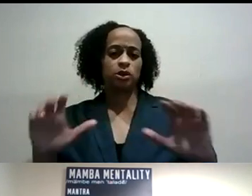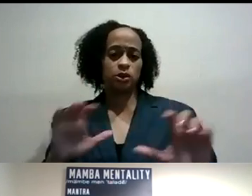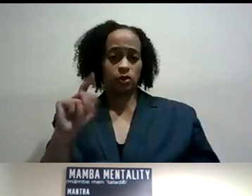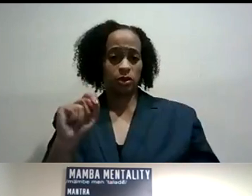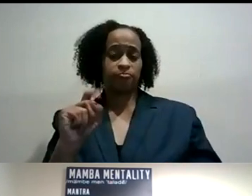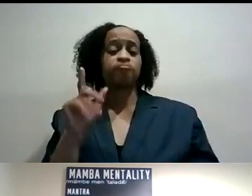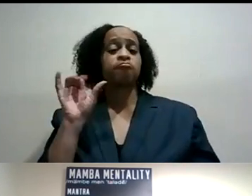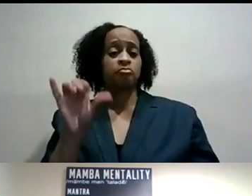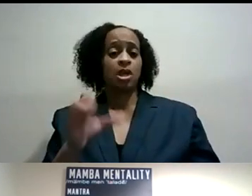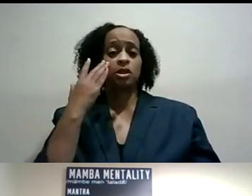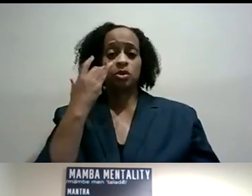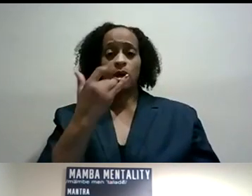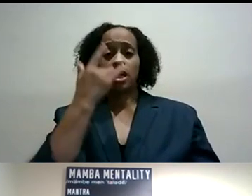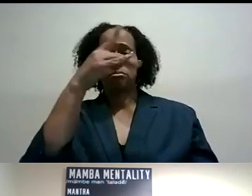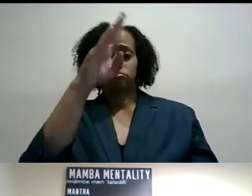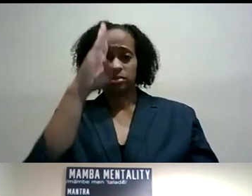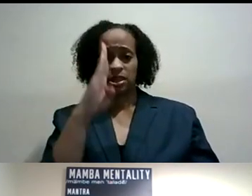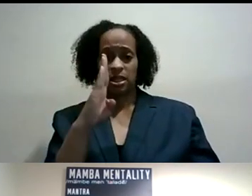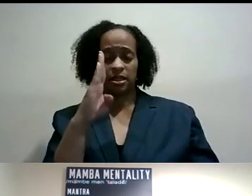why God